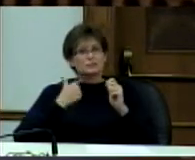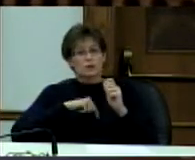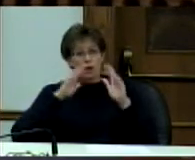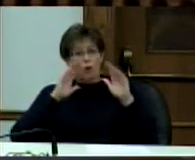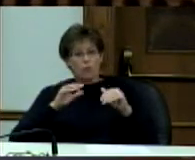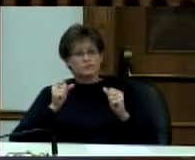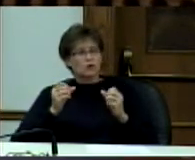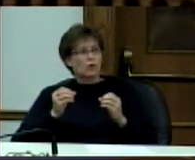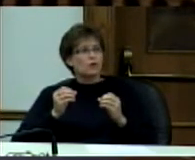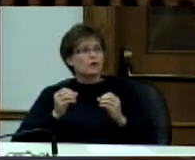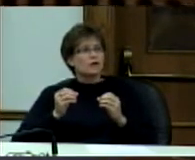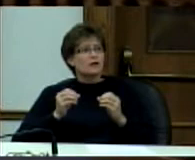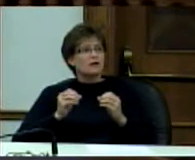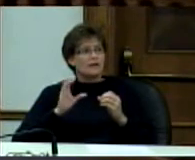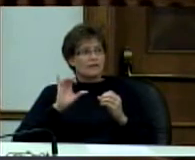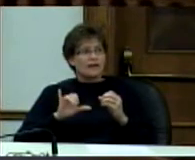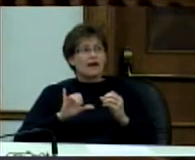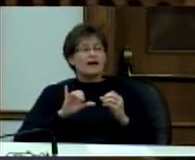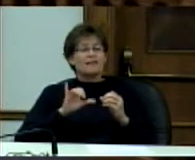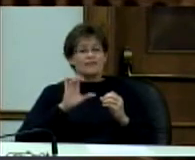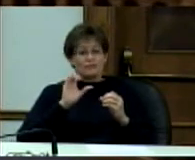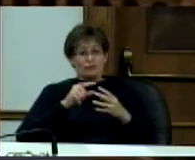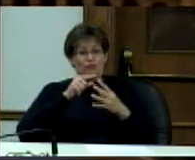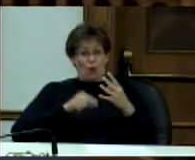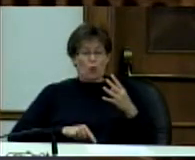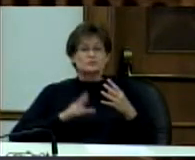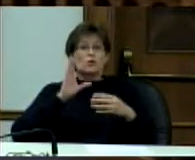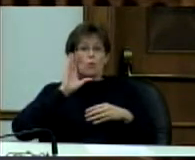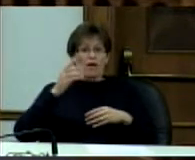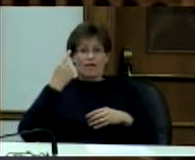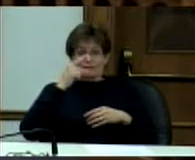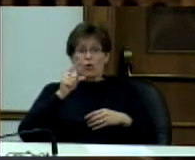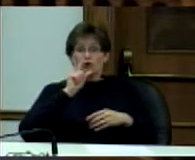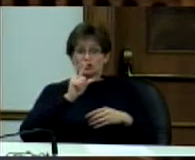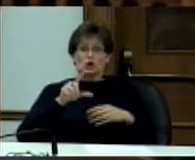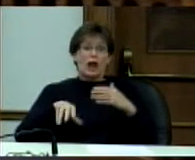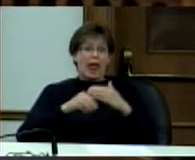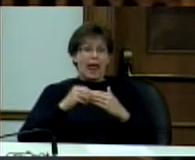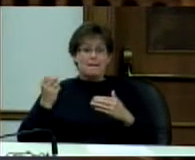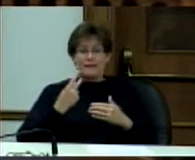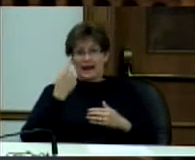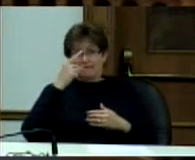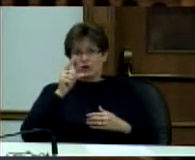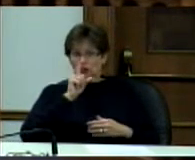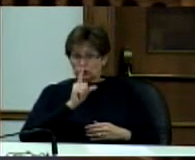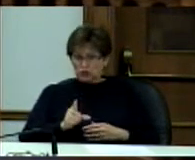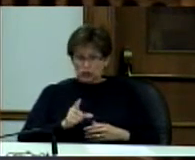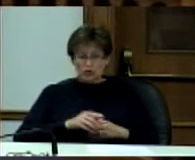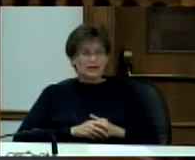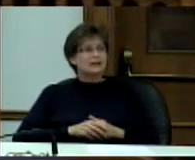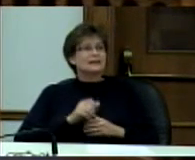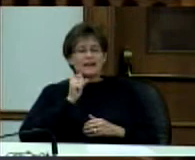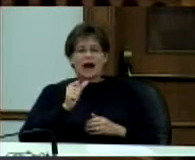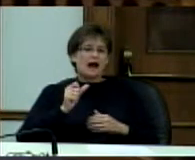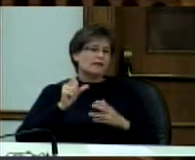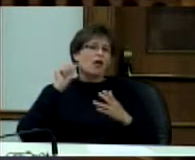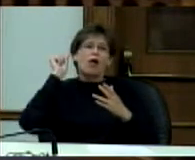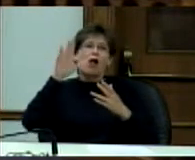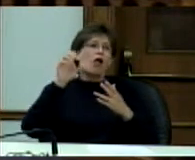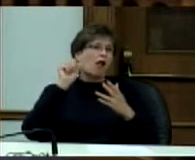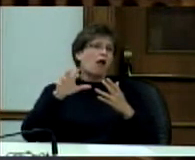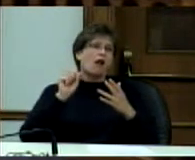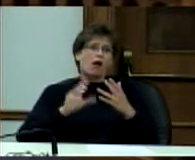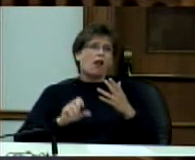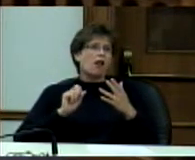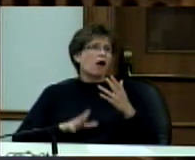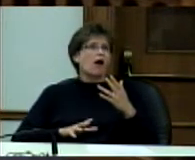is, these in fact are the items that will be added back to this district? We're not just throwing